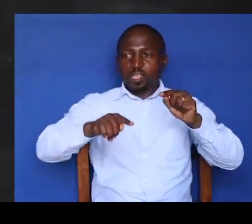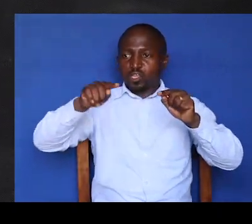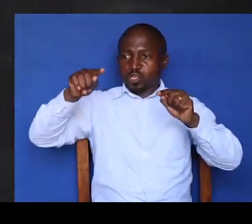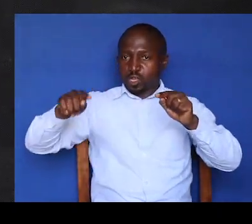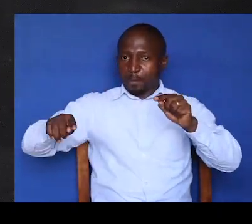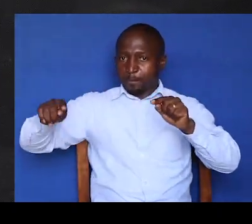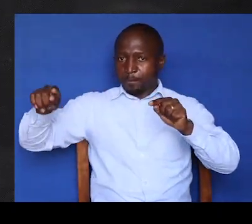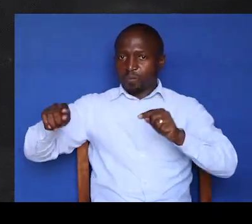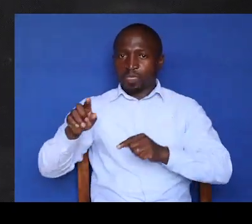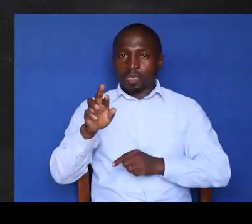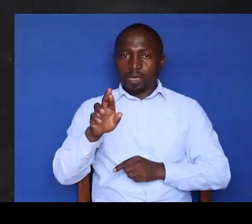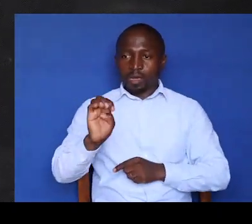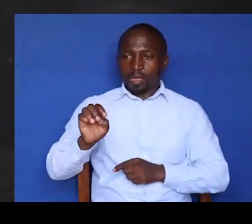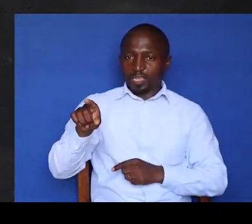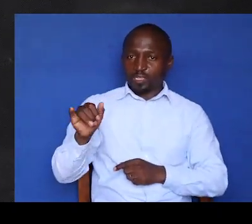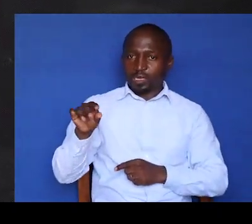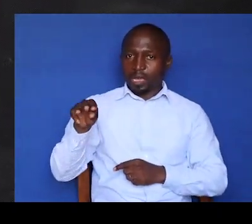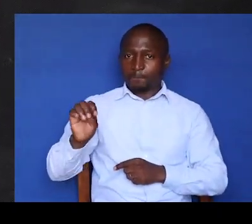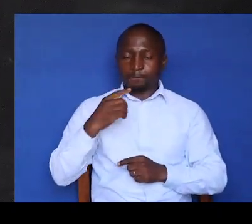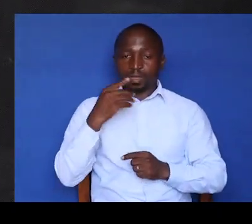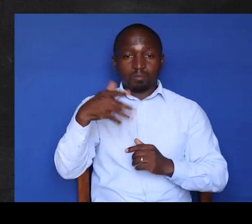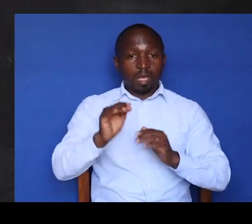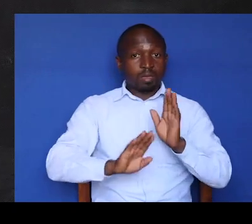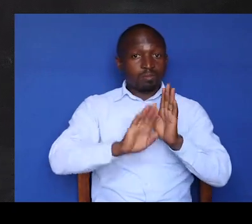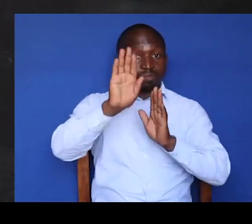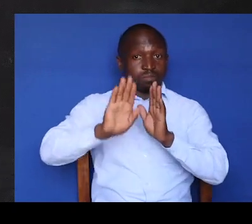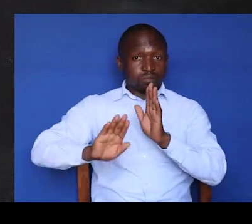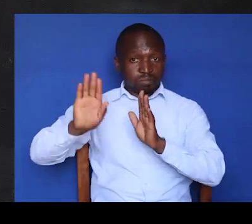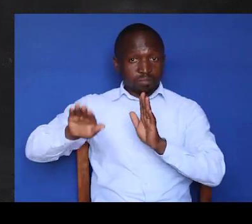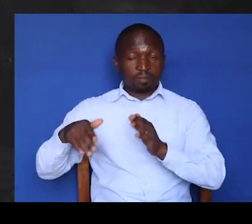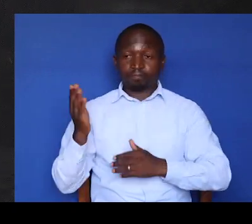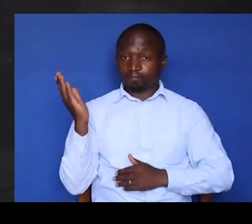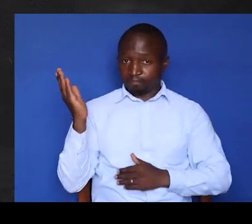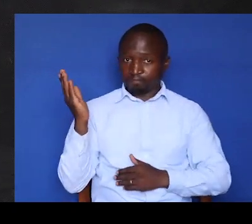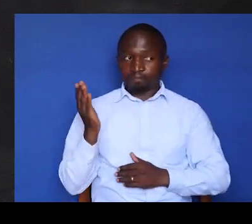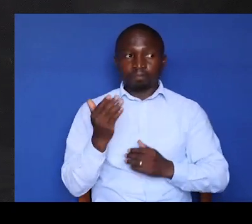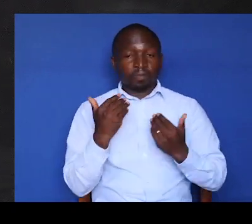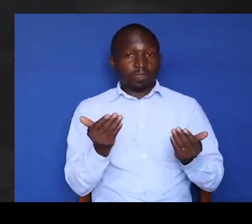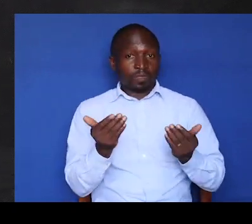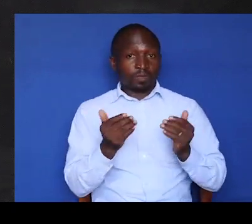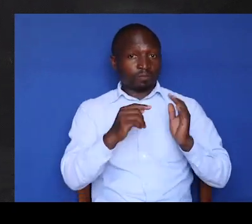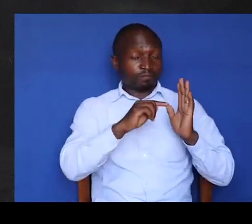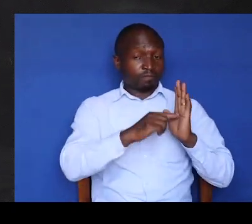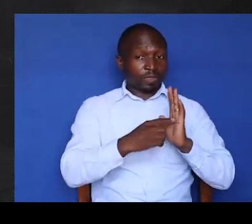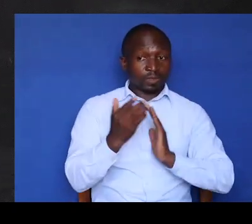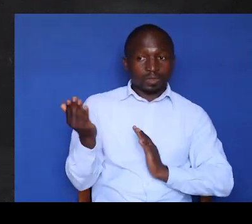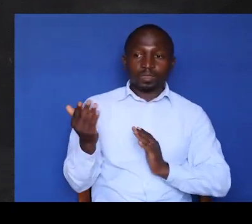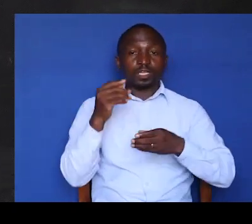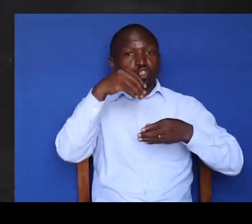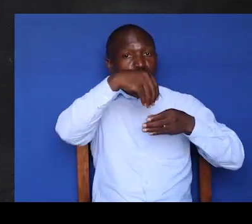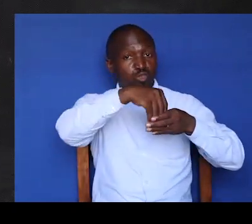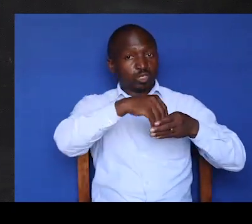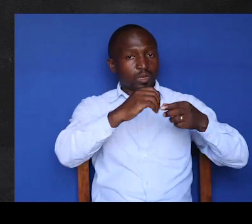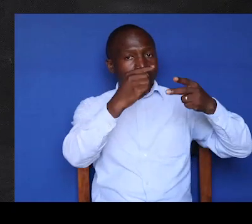make fluctuation of water volume in the river system. These considerably include